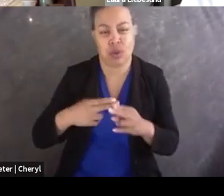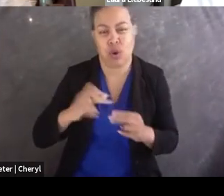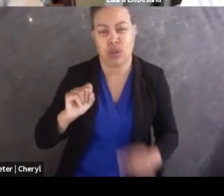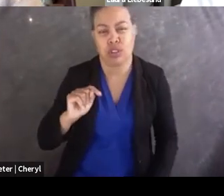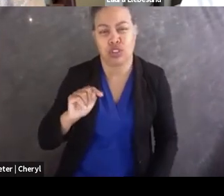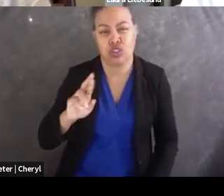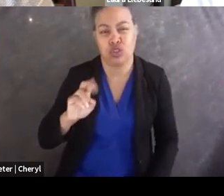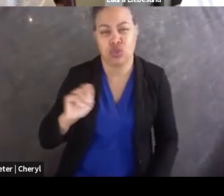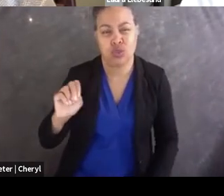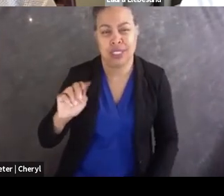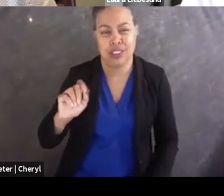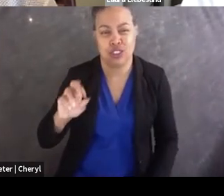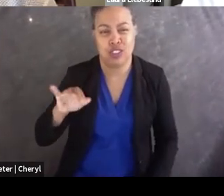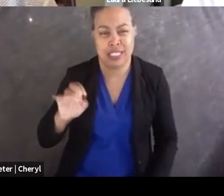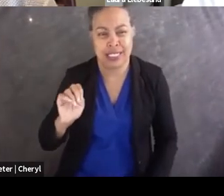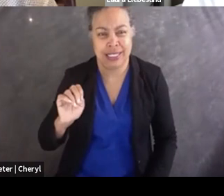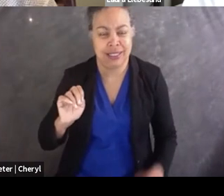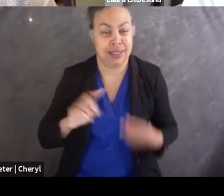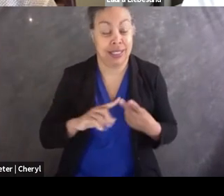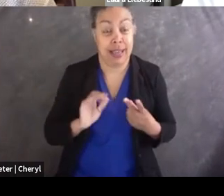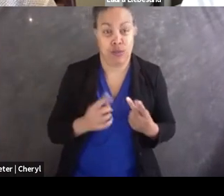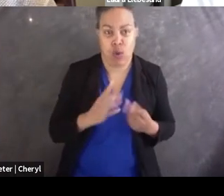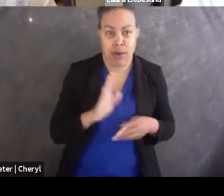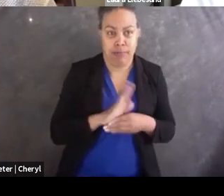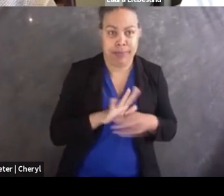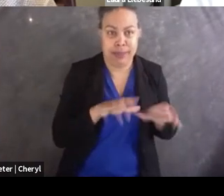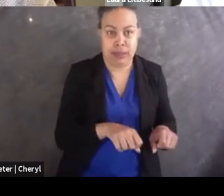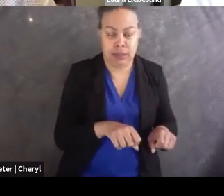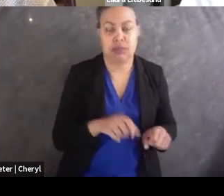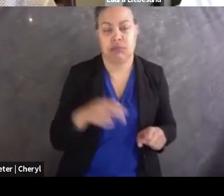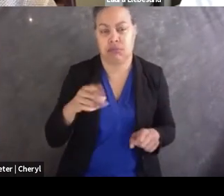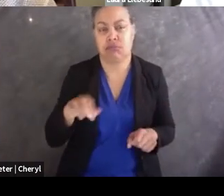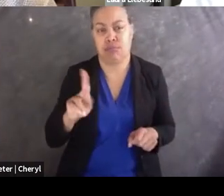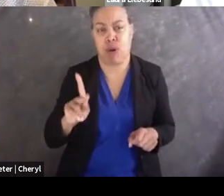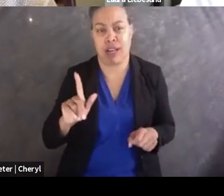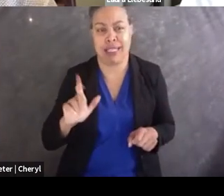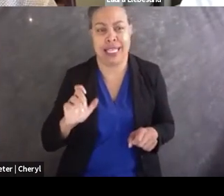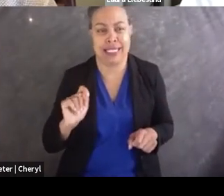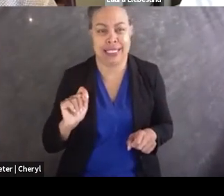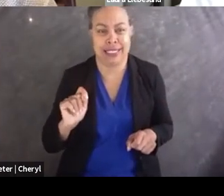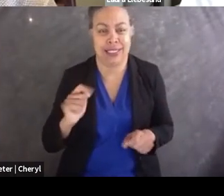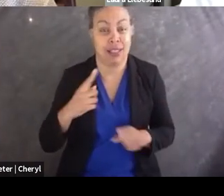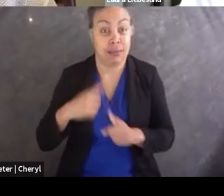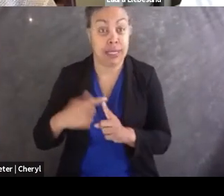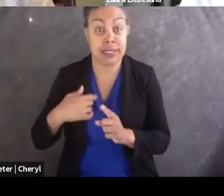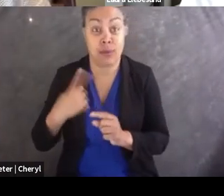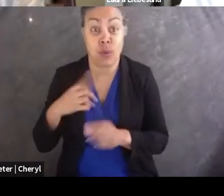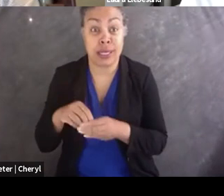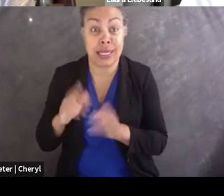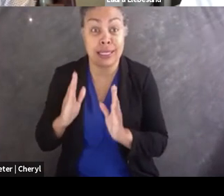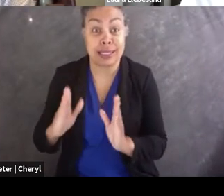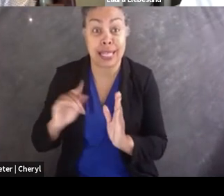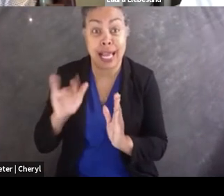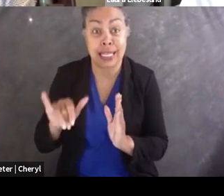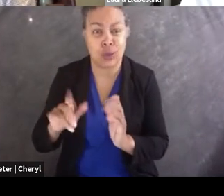business, it's called a parklet. We actually pioneered the first alley streetery in the city in